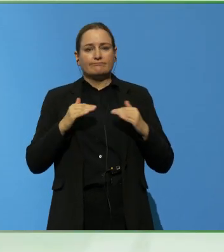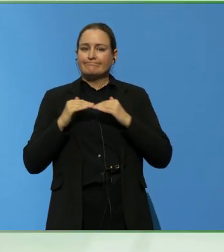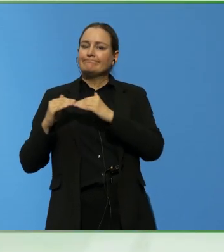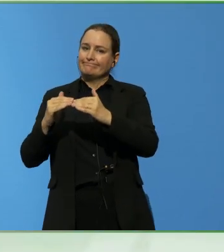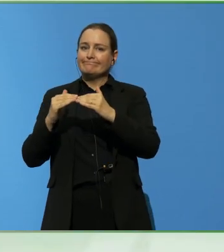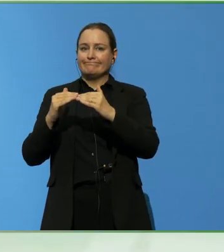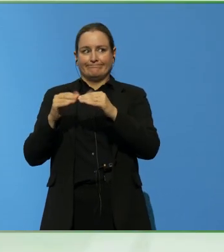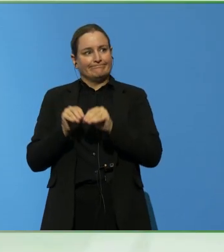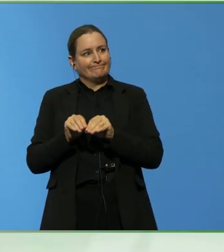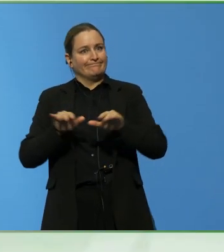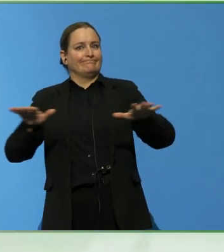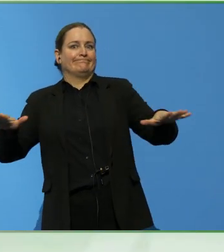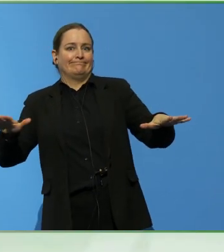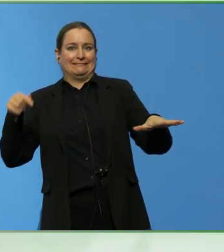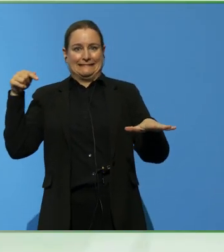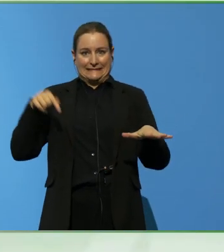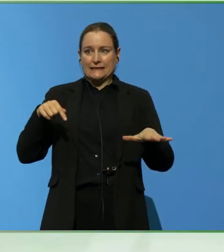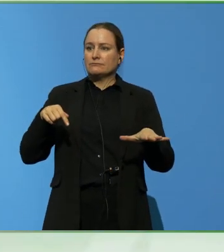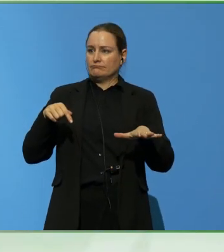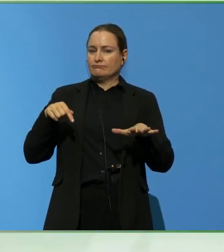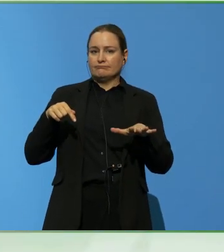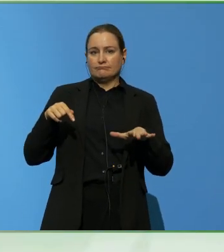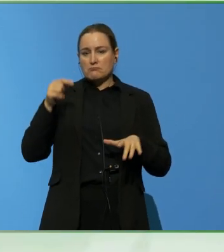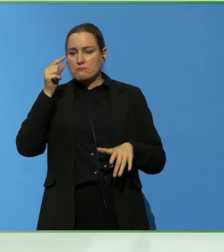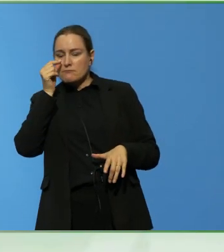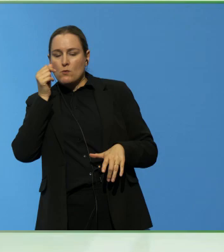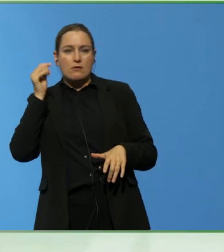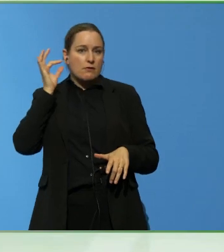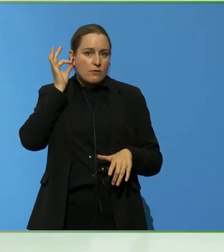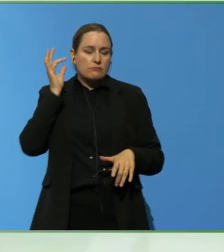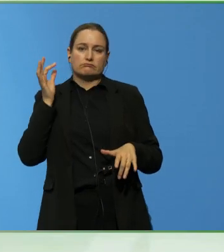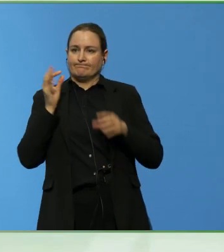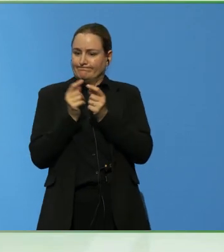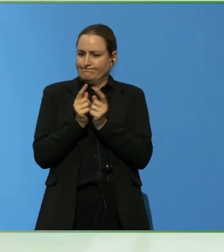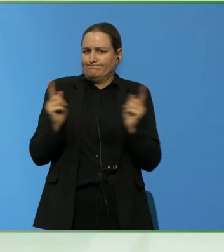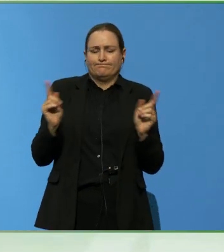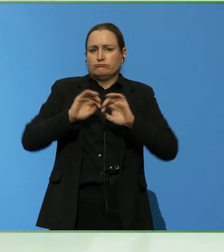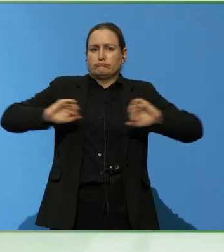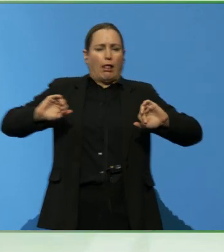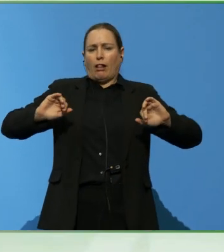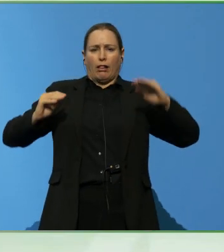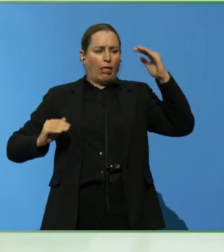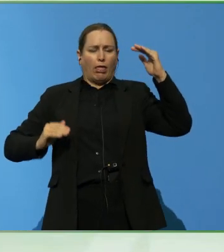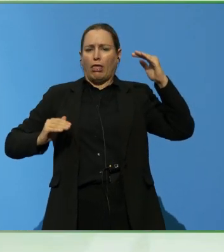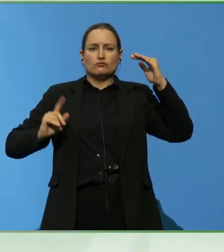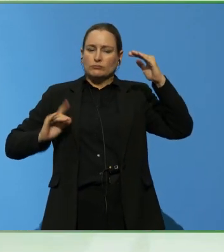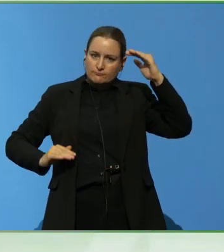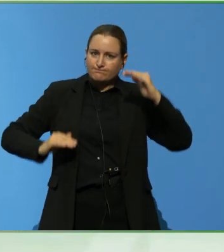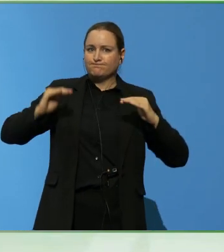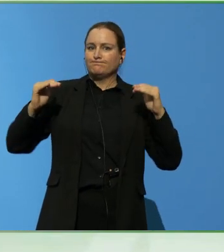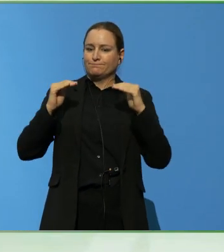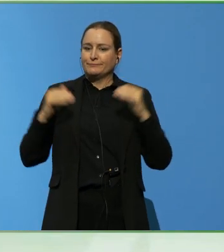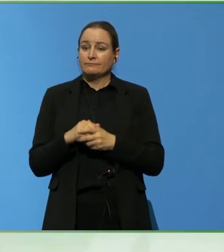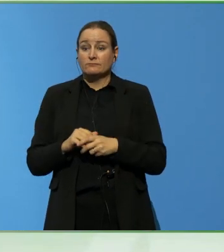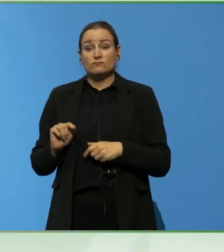and to close the gender digital divide. She supports the creation and scaling of digital solutions, which I'll share